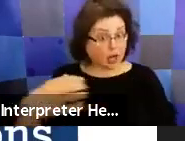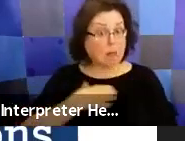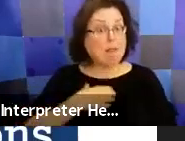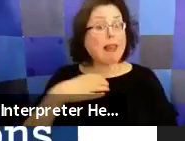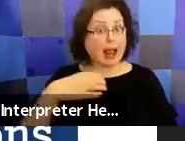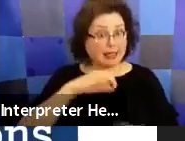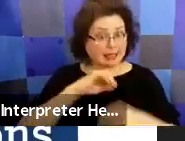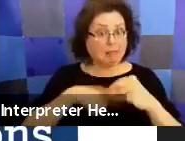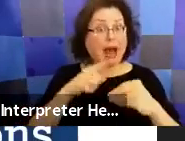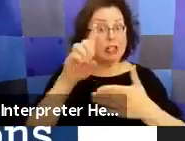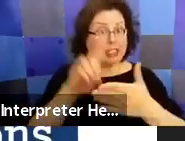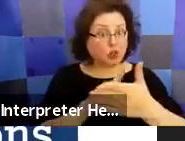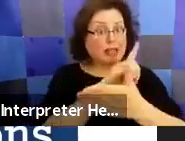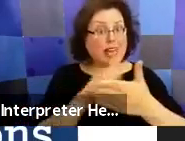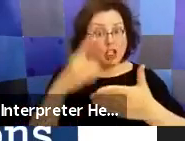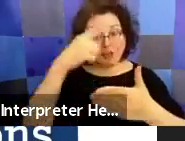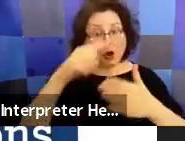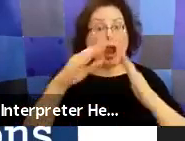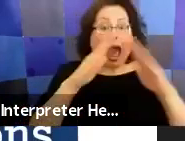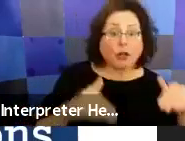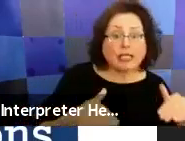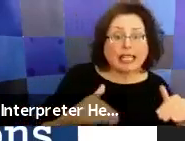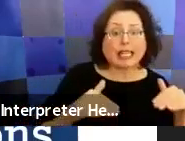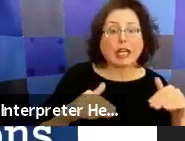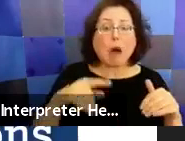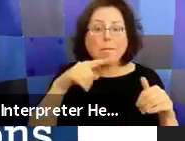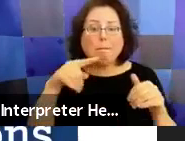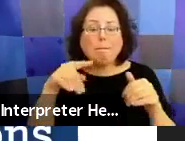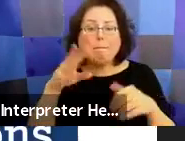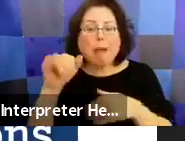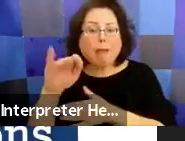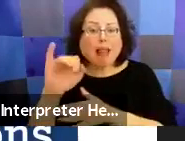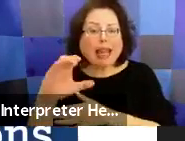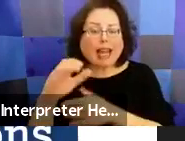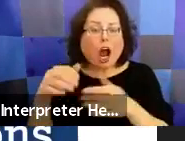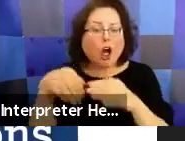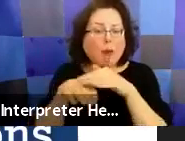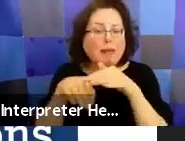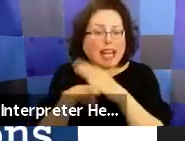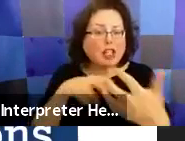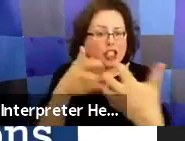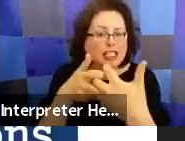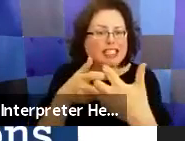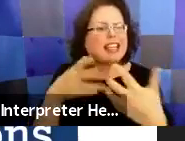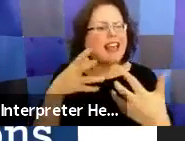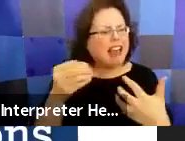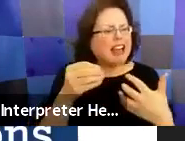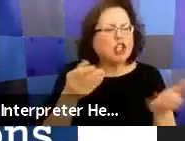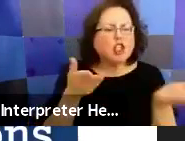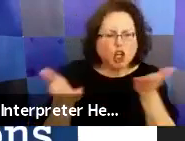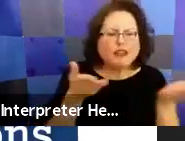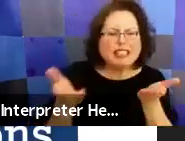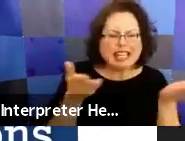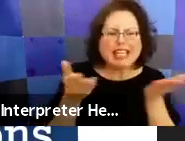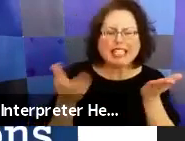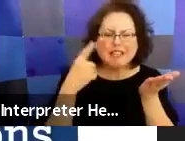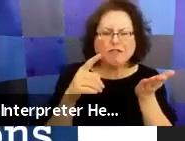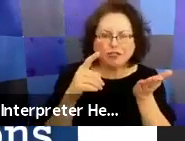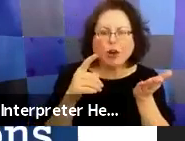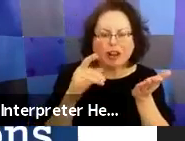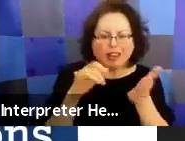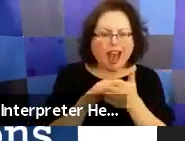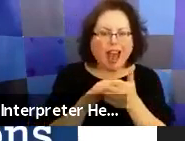for housing, employment, public accommodations, and city services cases.